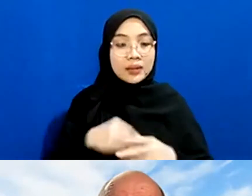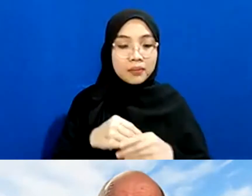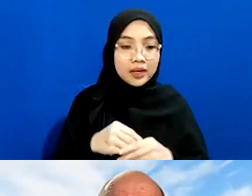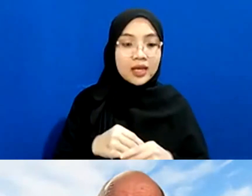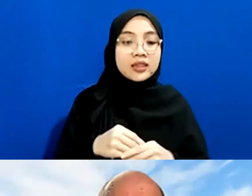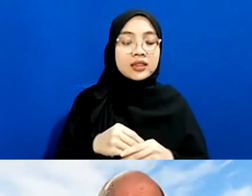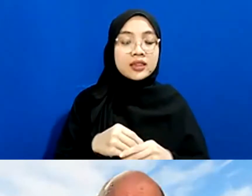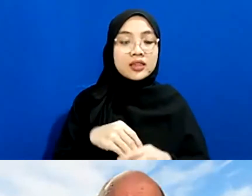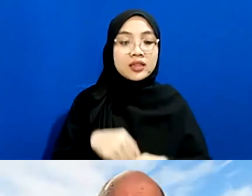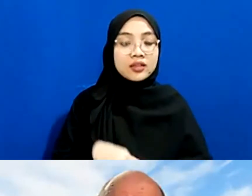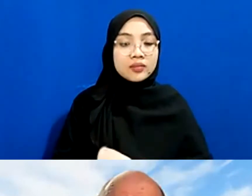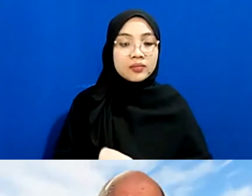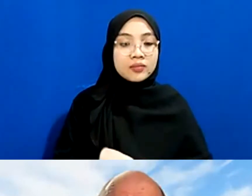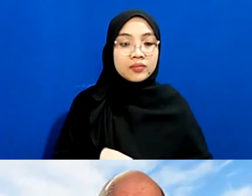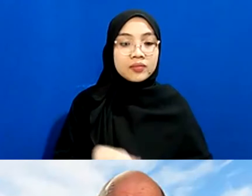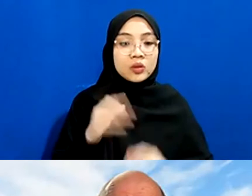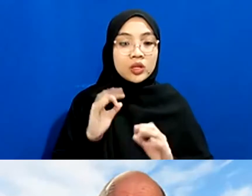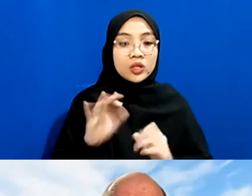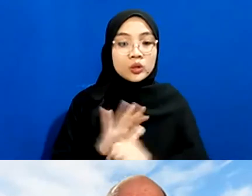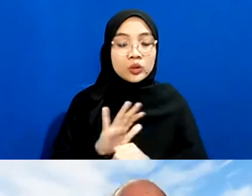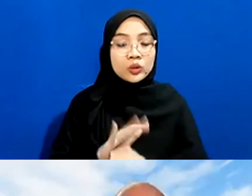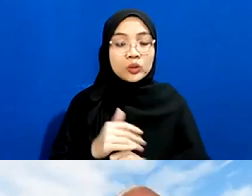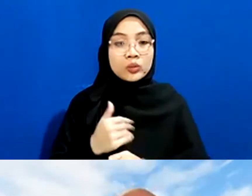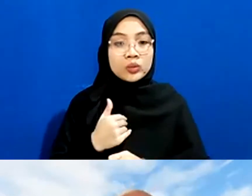I can close my